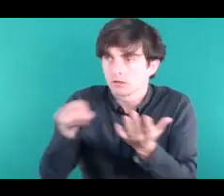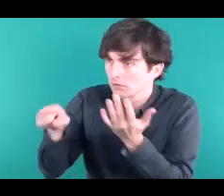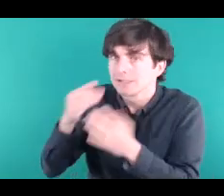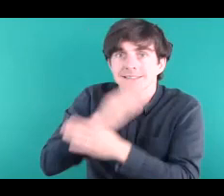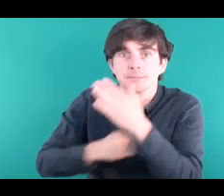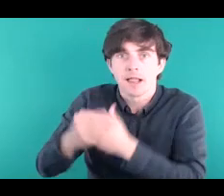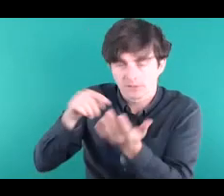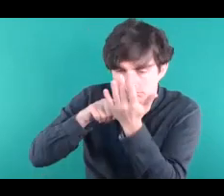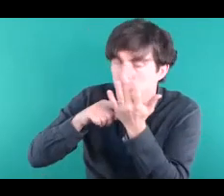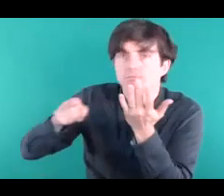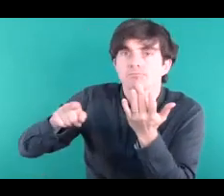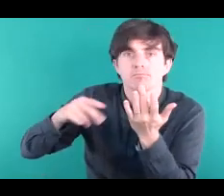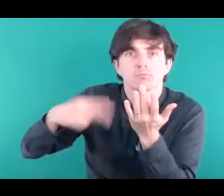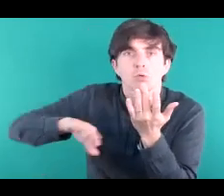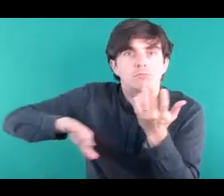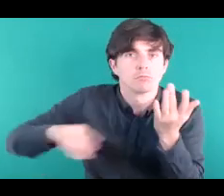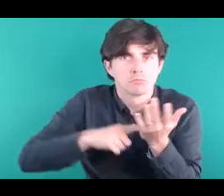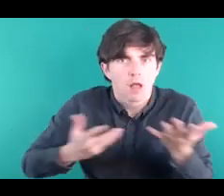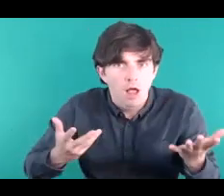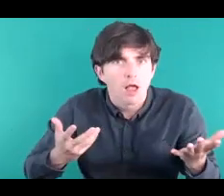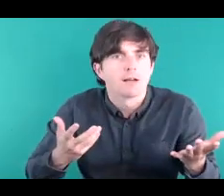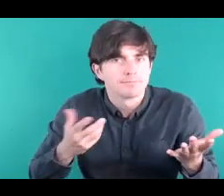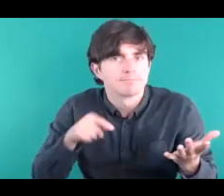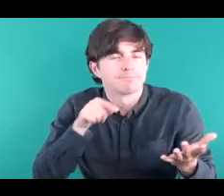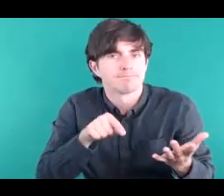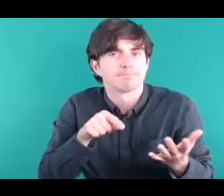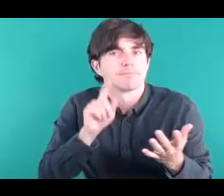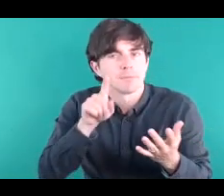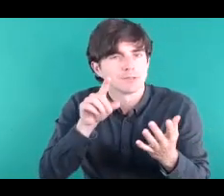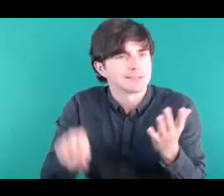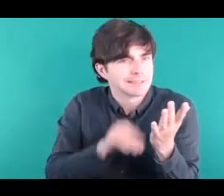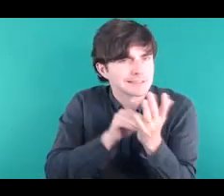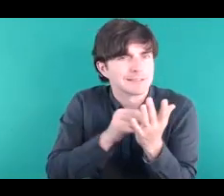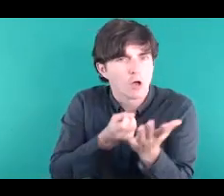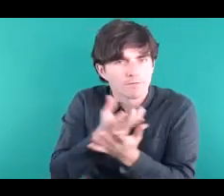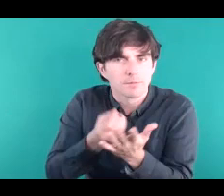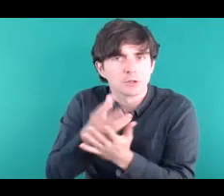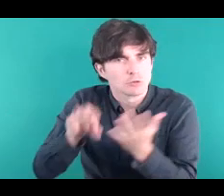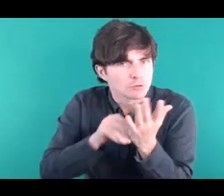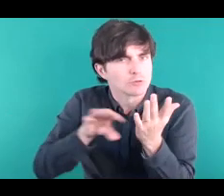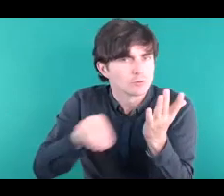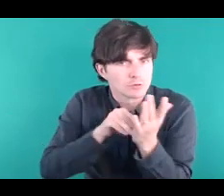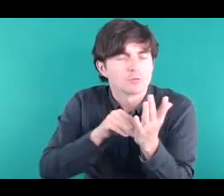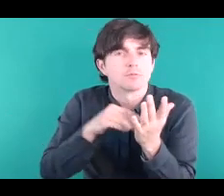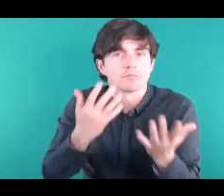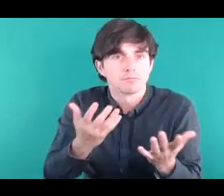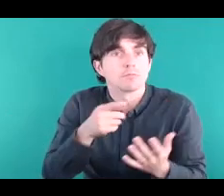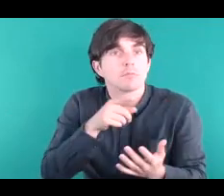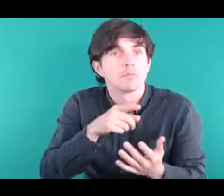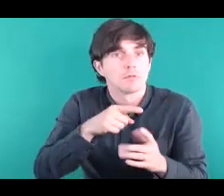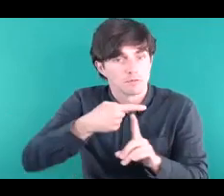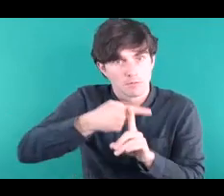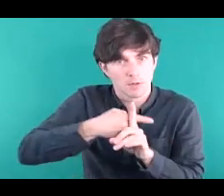cash transfer, for example, is still on the way to be expanded. So